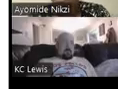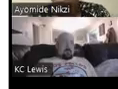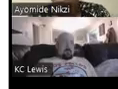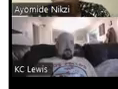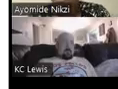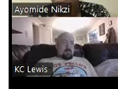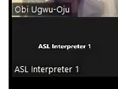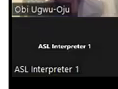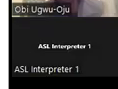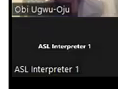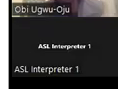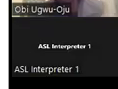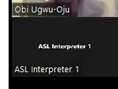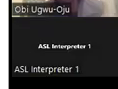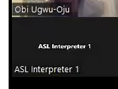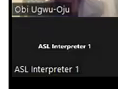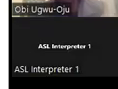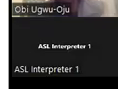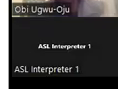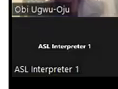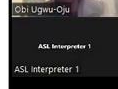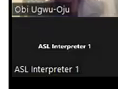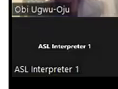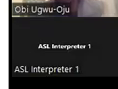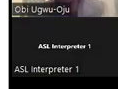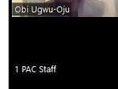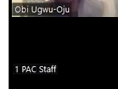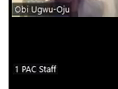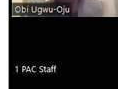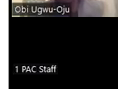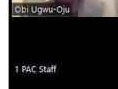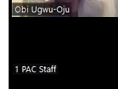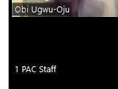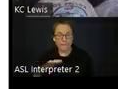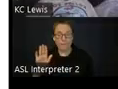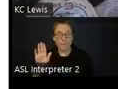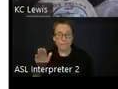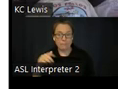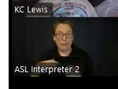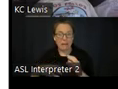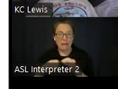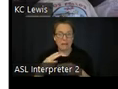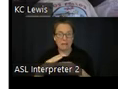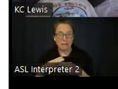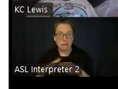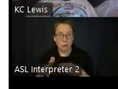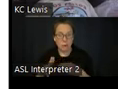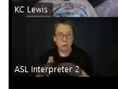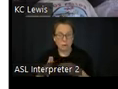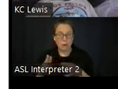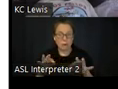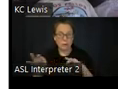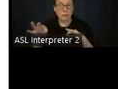you, Co-Chair Obi. Staff? Yeah, so just to quickly contextualize this, there are